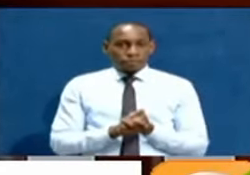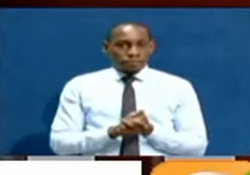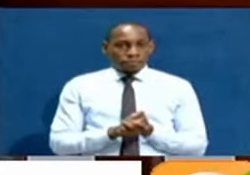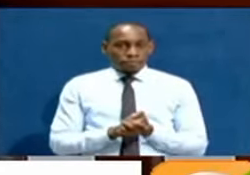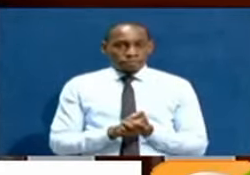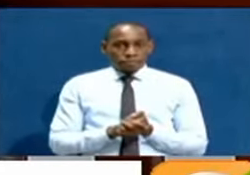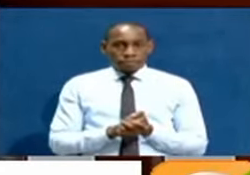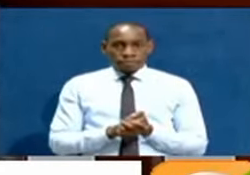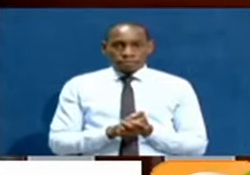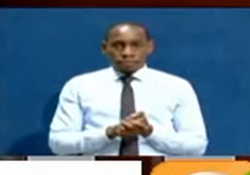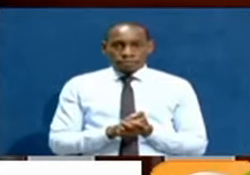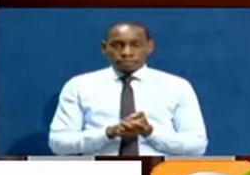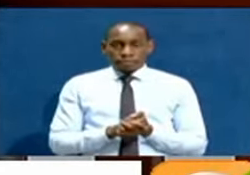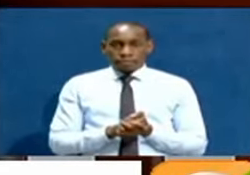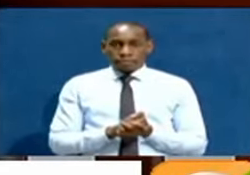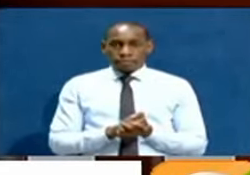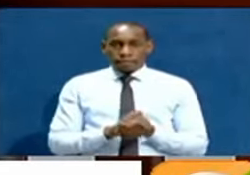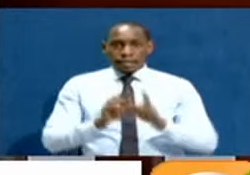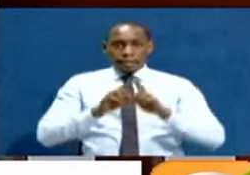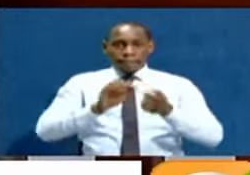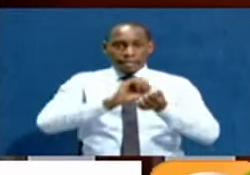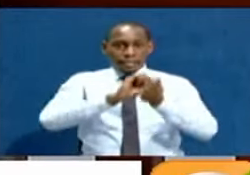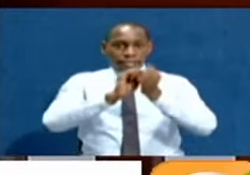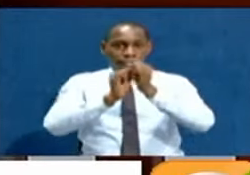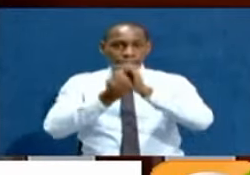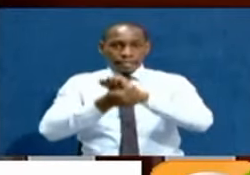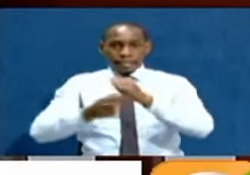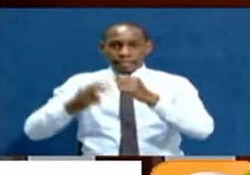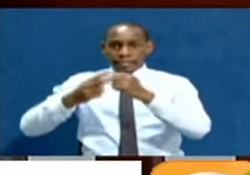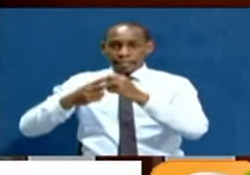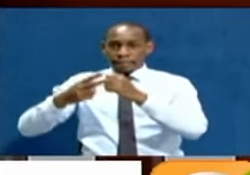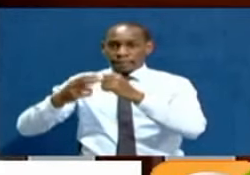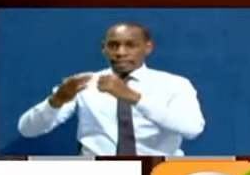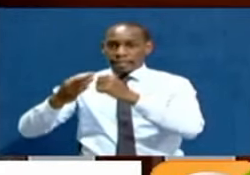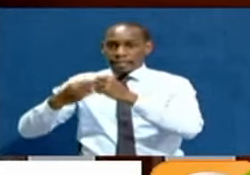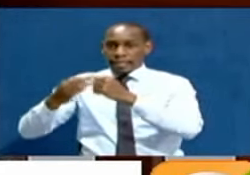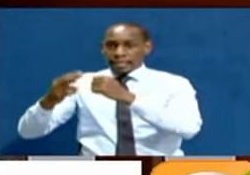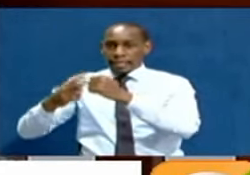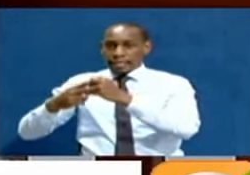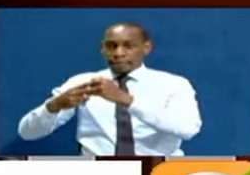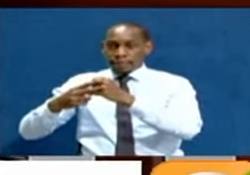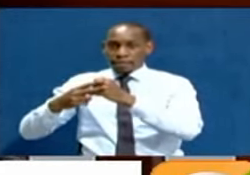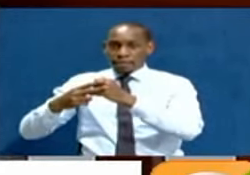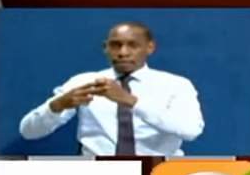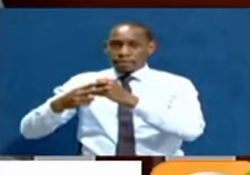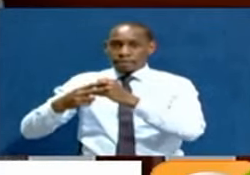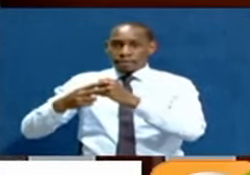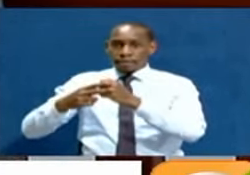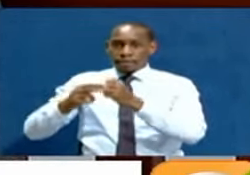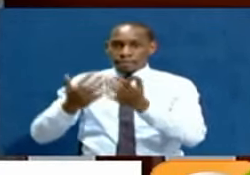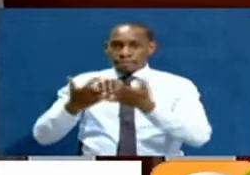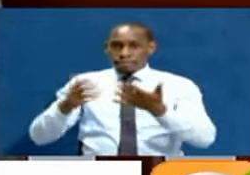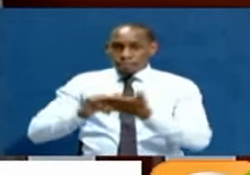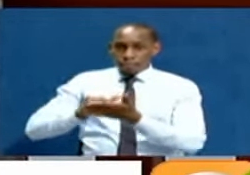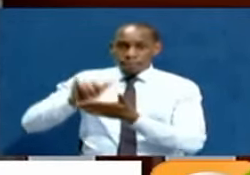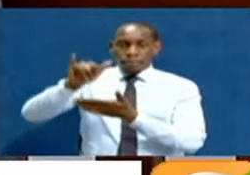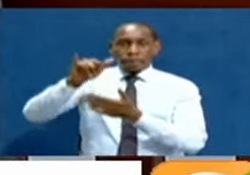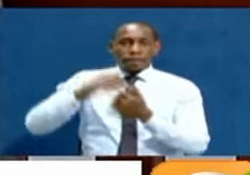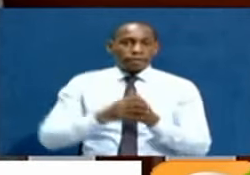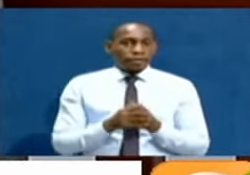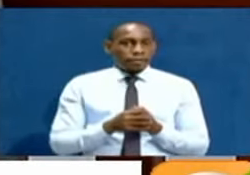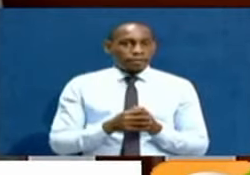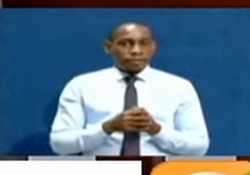cargo in the belly of the airplane. But converting this 787 into a, what they call a Praetor, awful word, but that's what they call